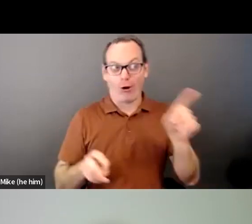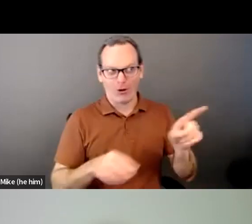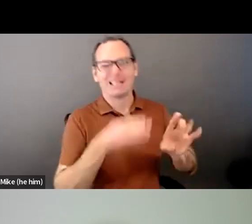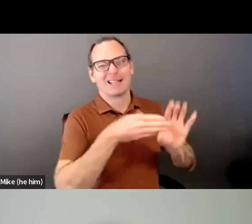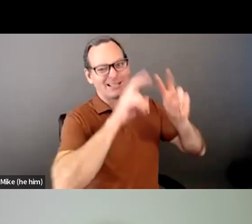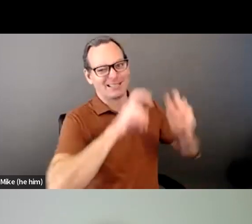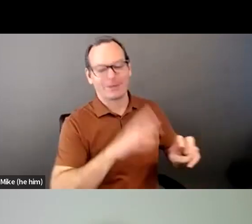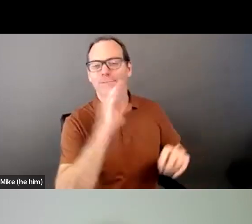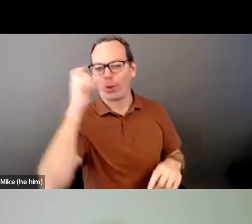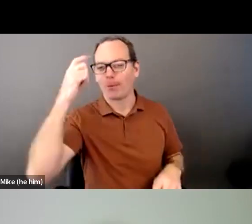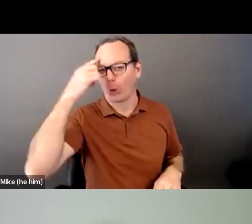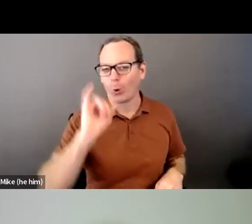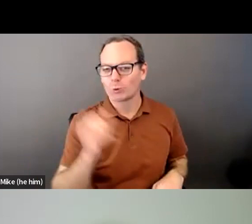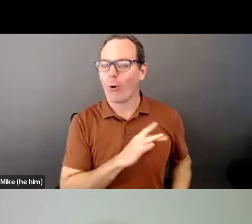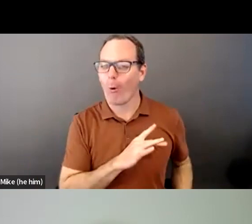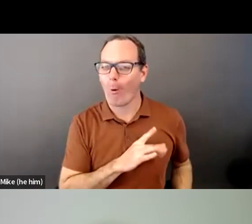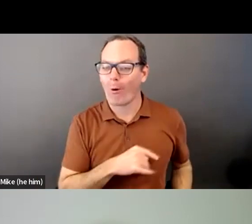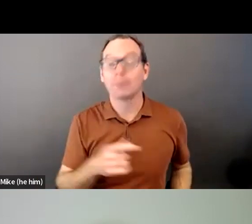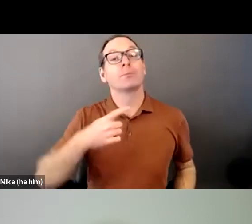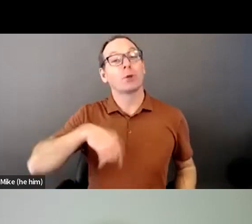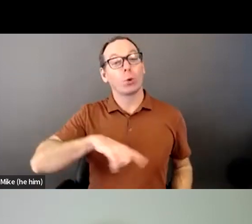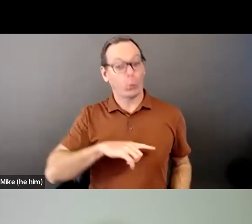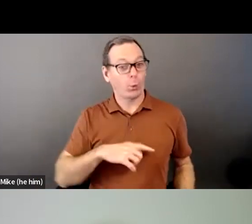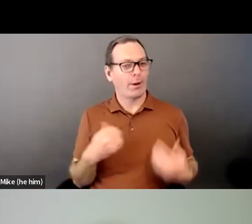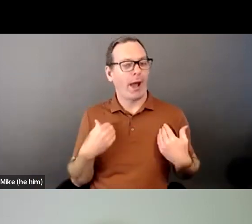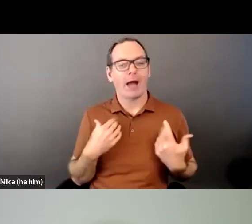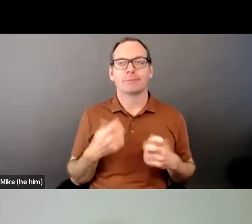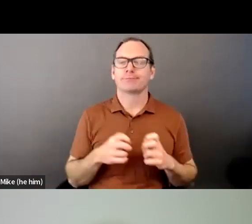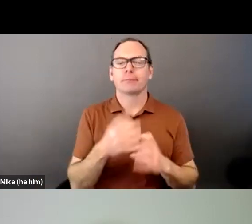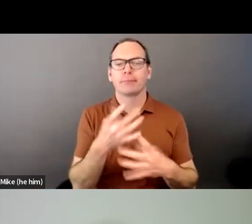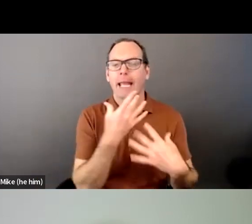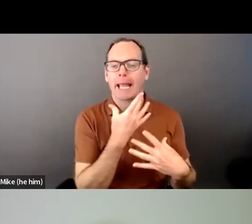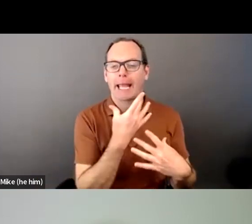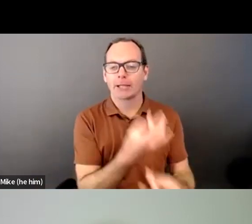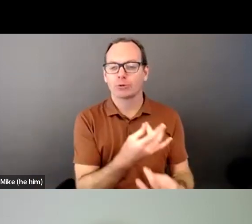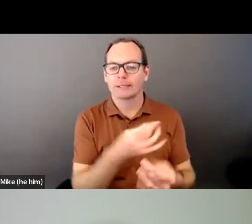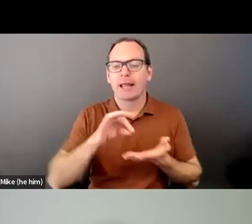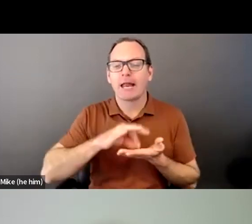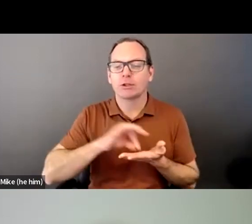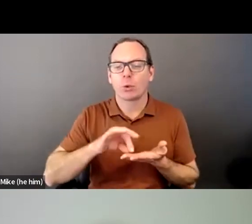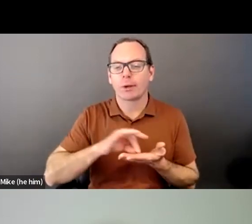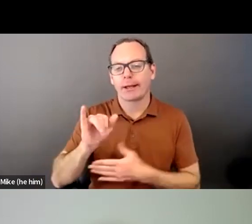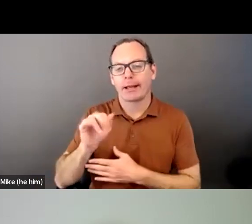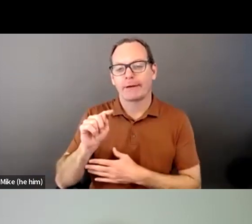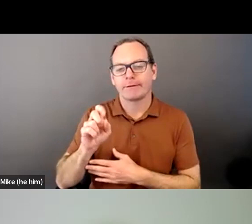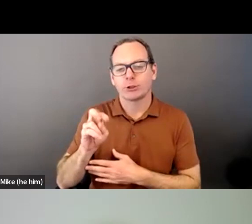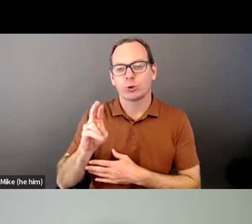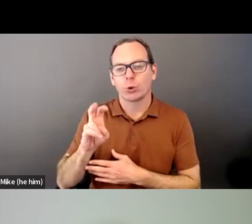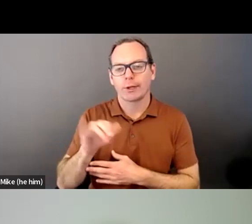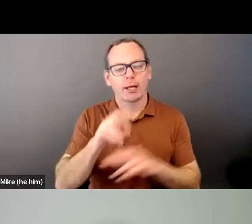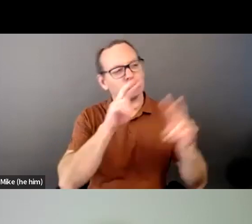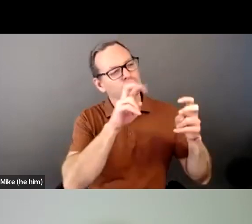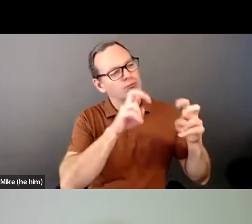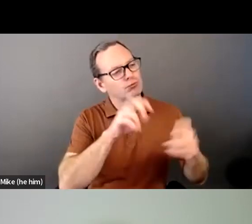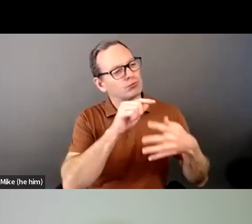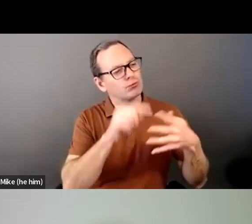like an interest inventory that we used to help guide, what type of employment are you interested in? Well, I